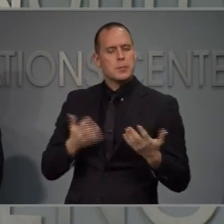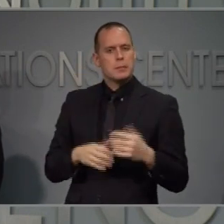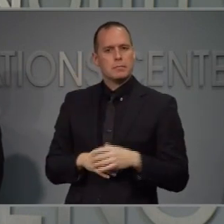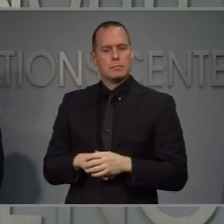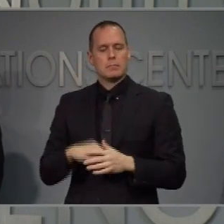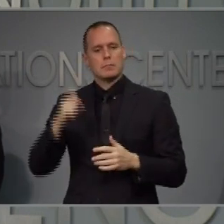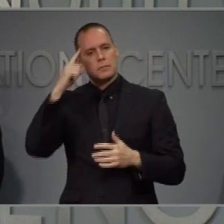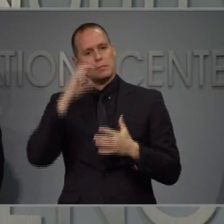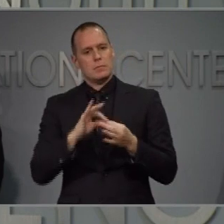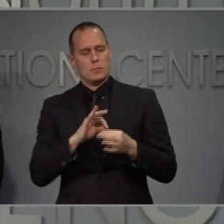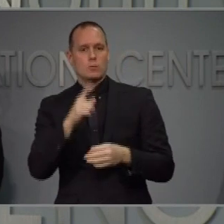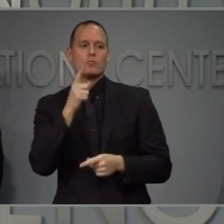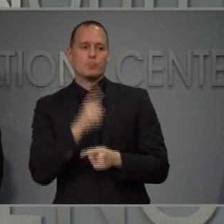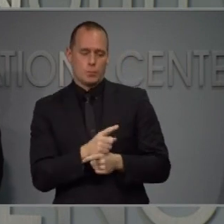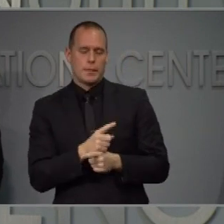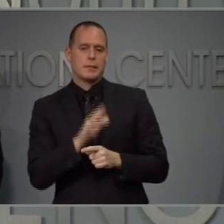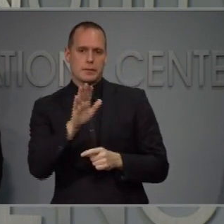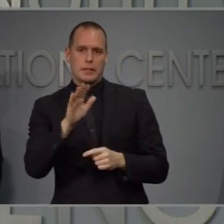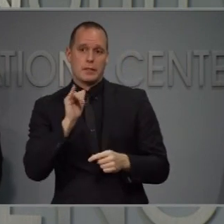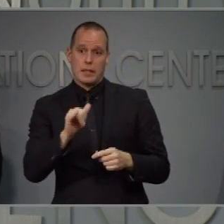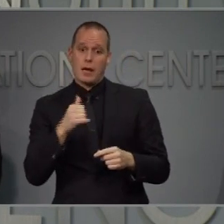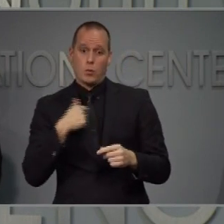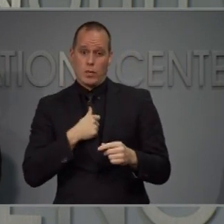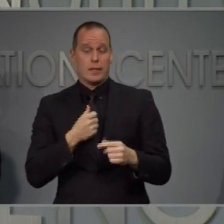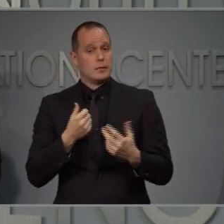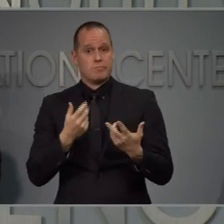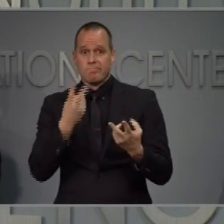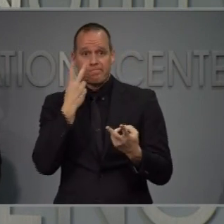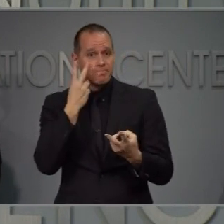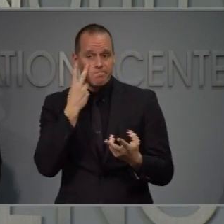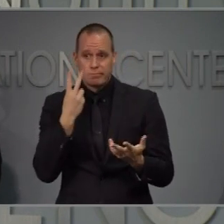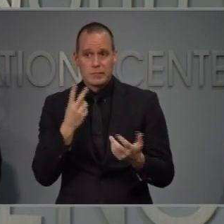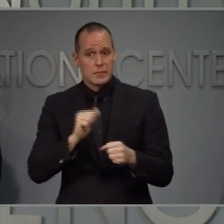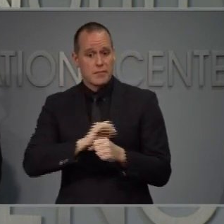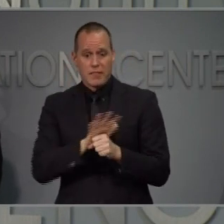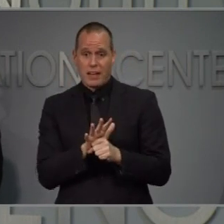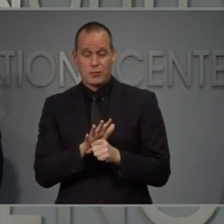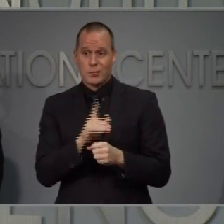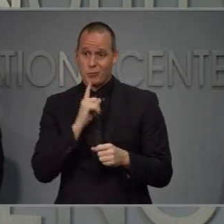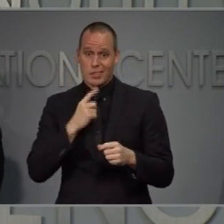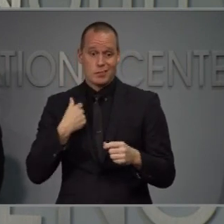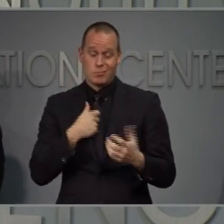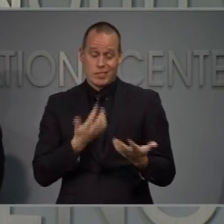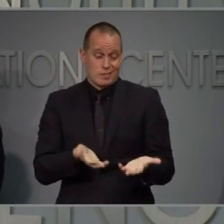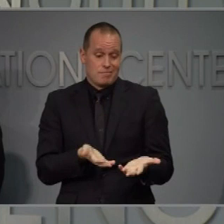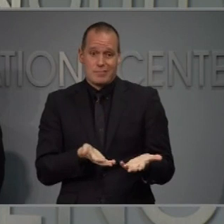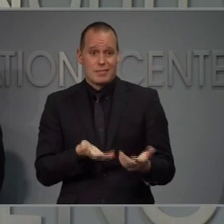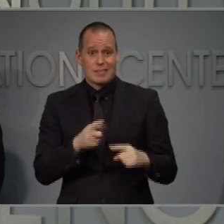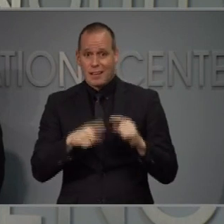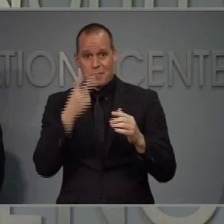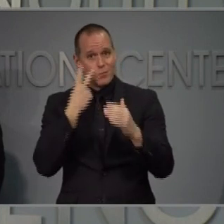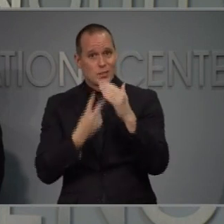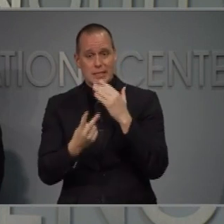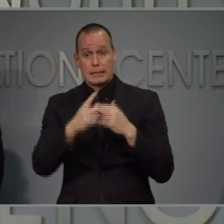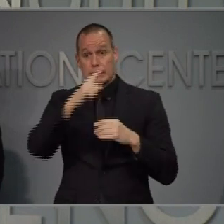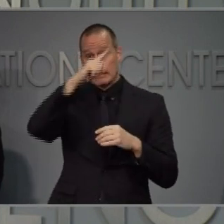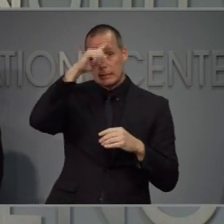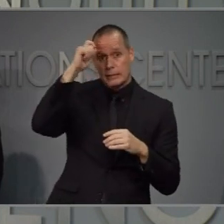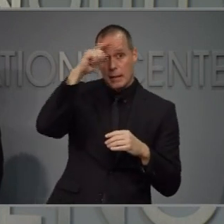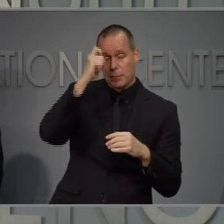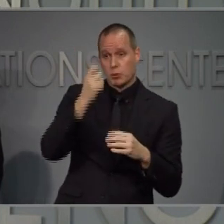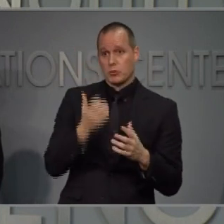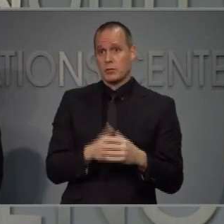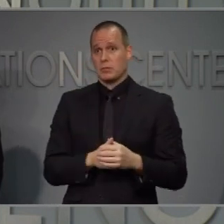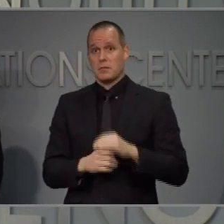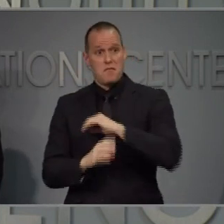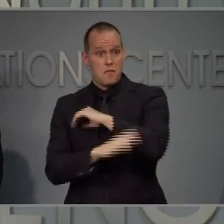because we're going to continue to be subject to this virus through the summer and likely into